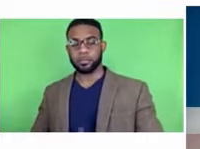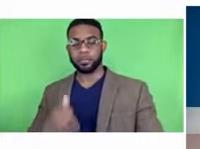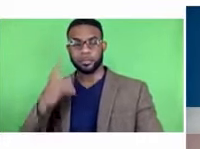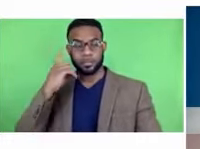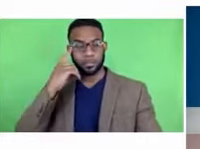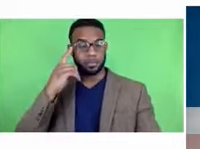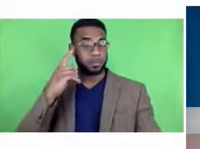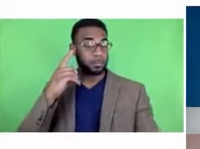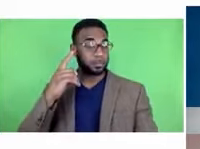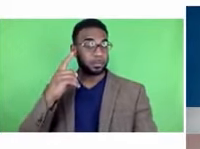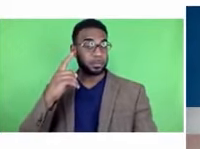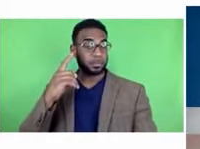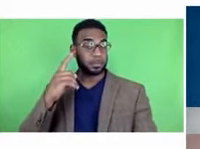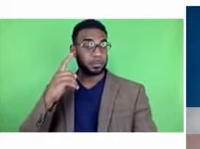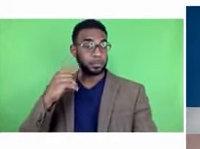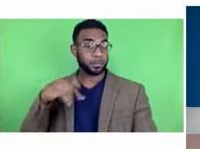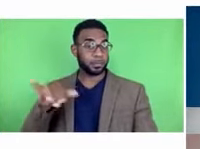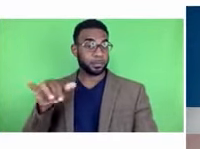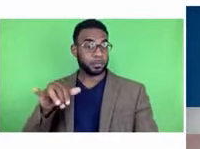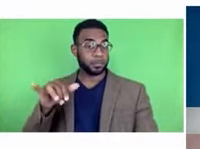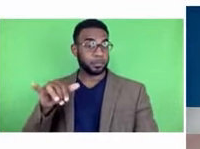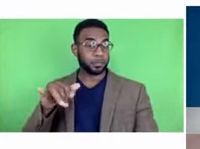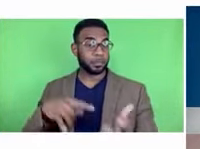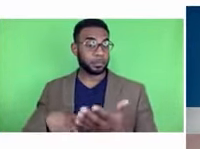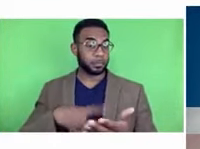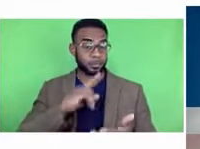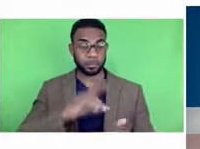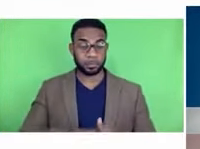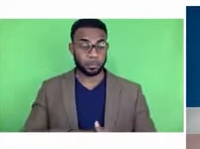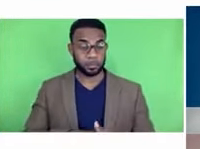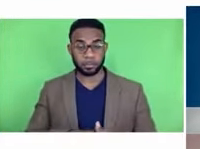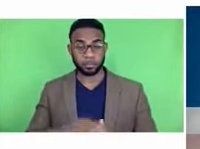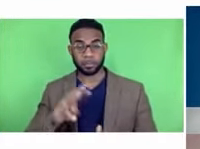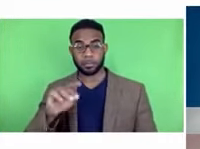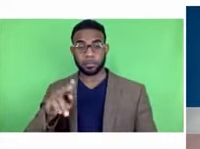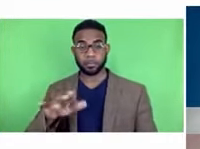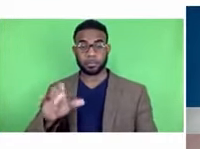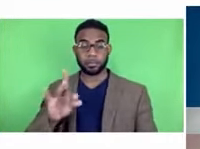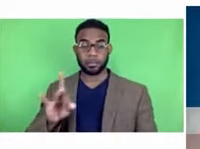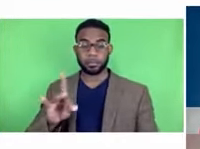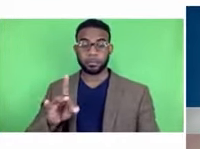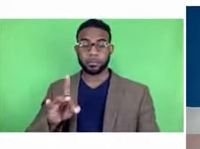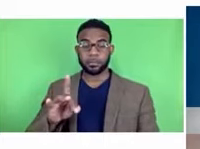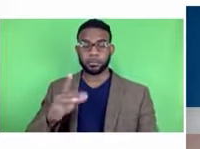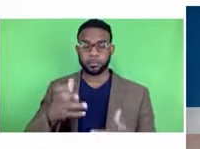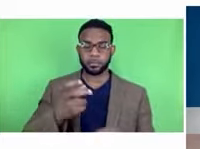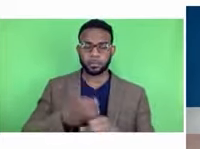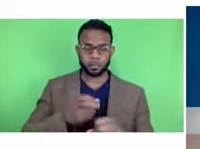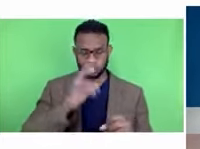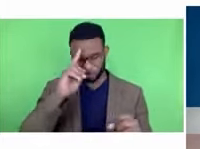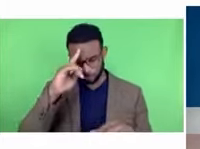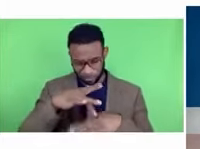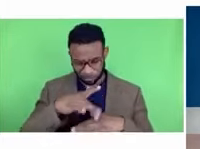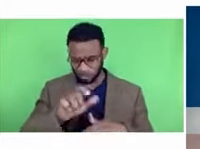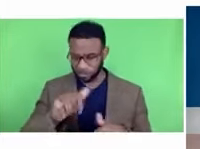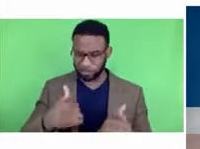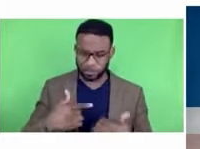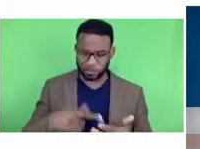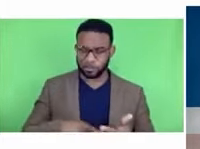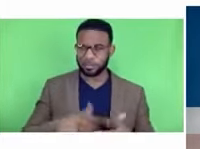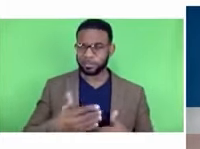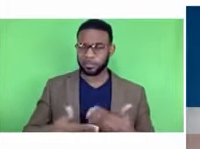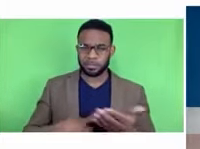I think along the same conversation is, you know, Matthias, you said it's kind of hard to wrap your head around that we have to have this sort of